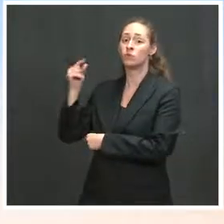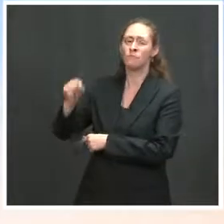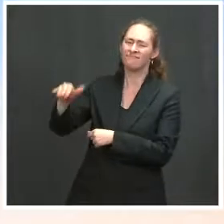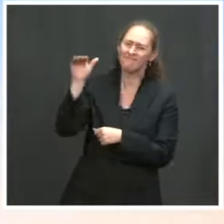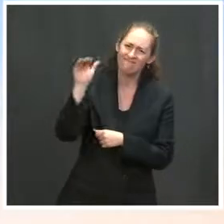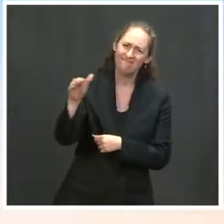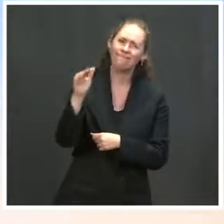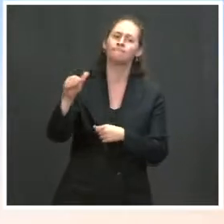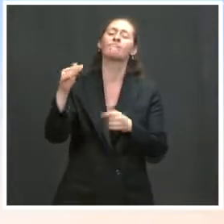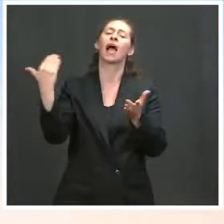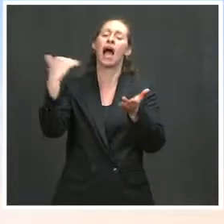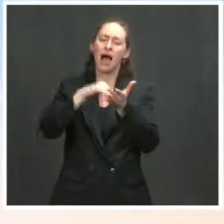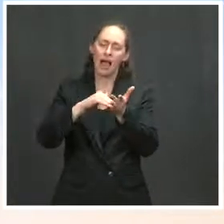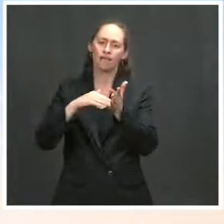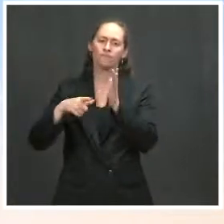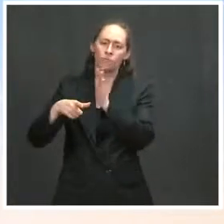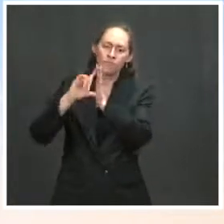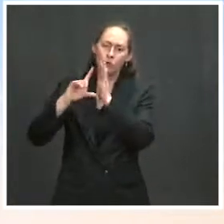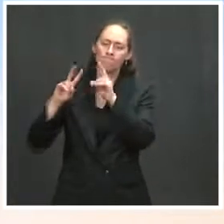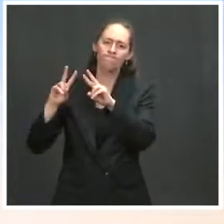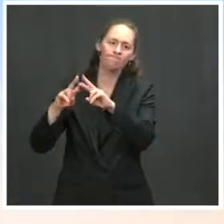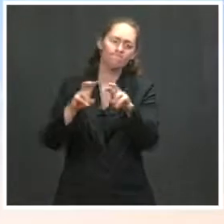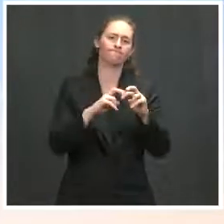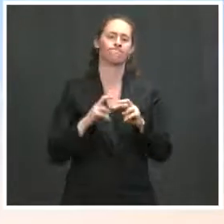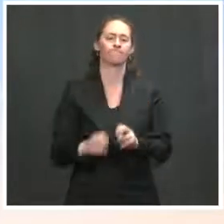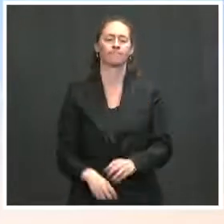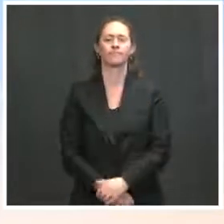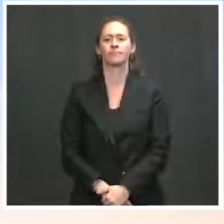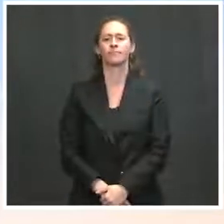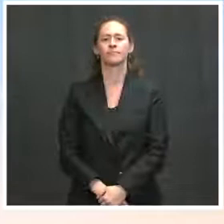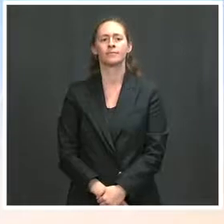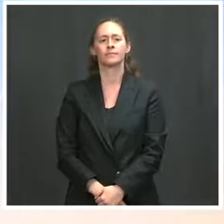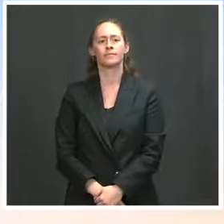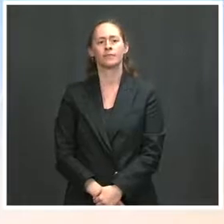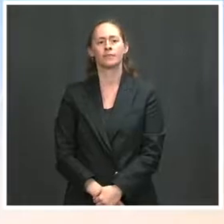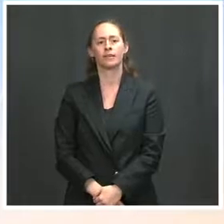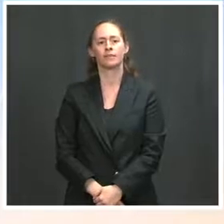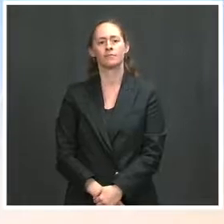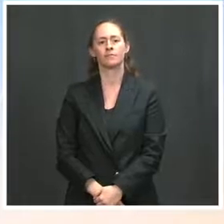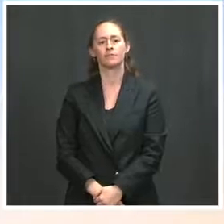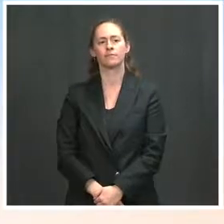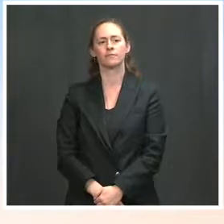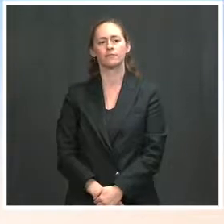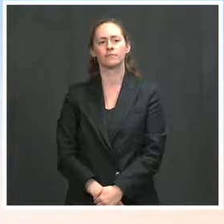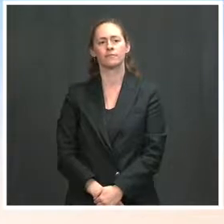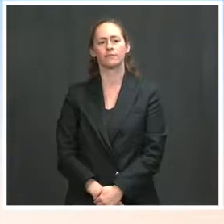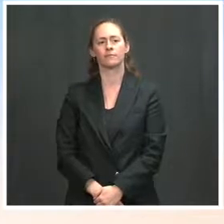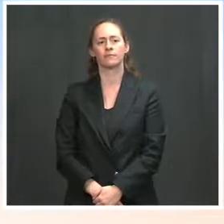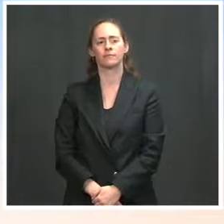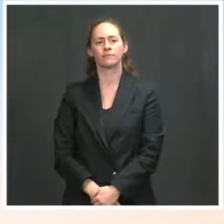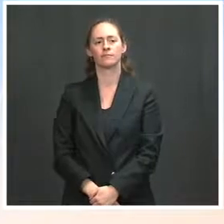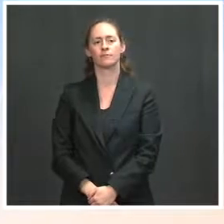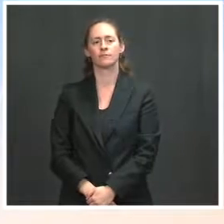one on infrastructure. Republicans have talked about repurposing COVID money as a potential